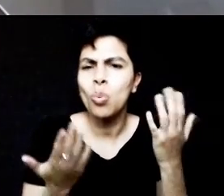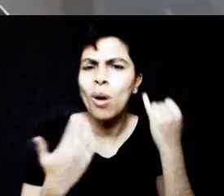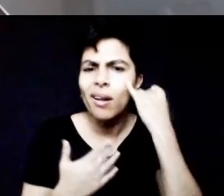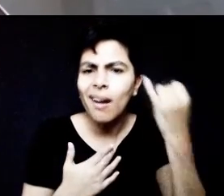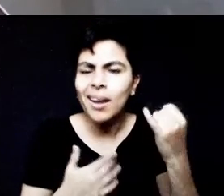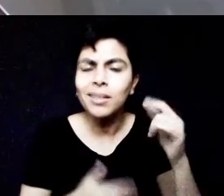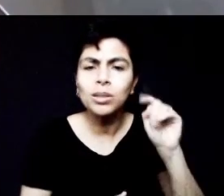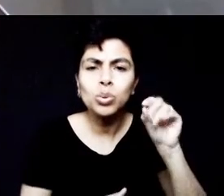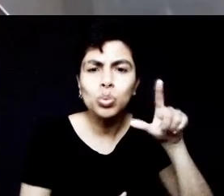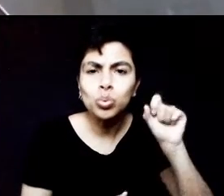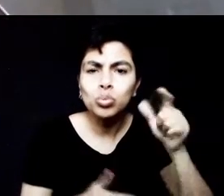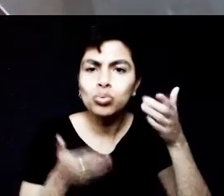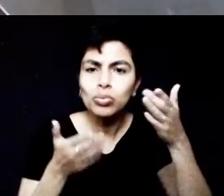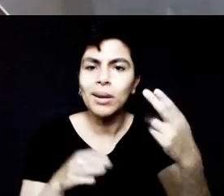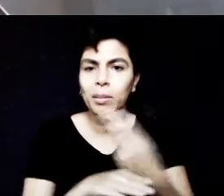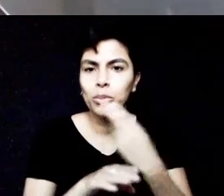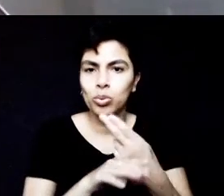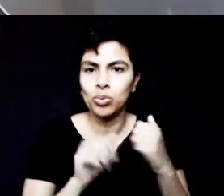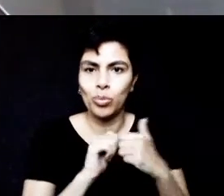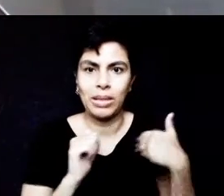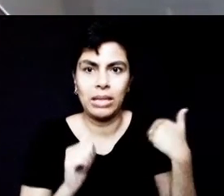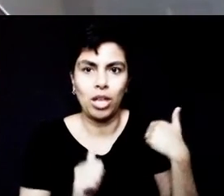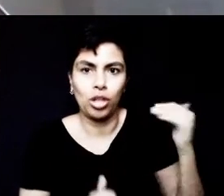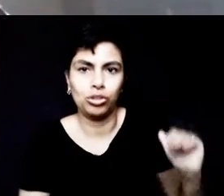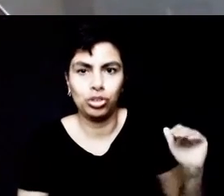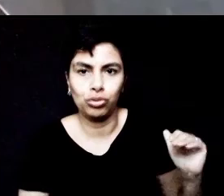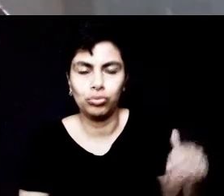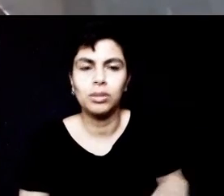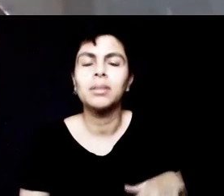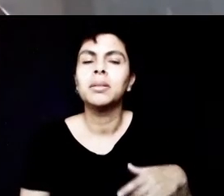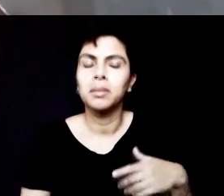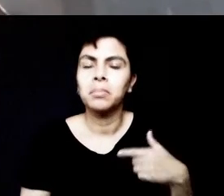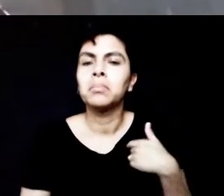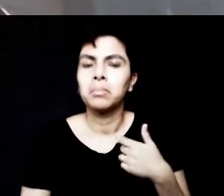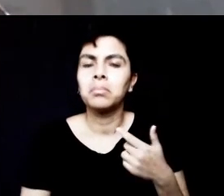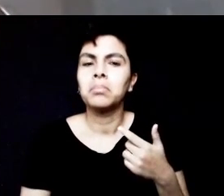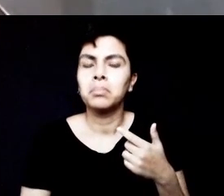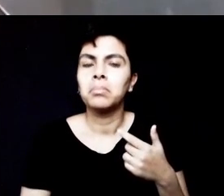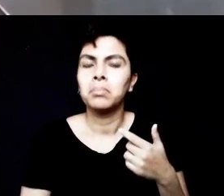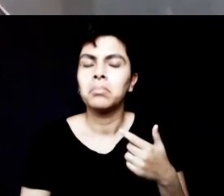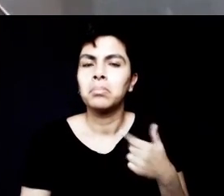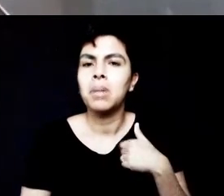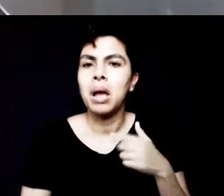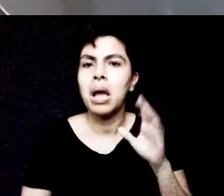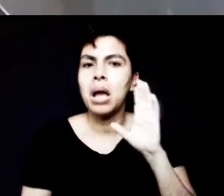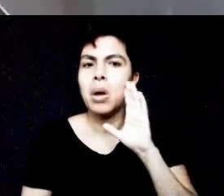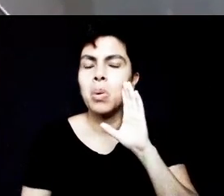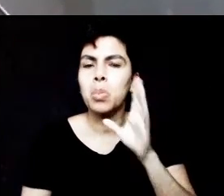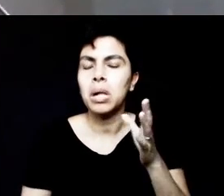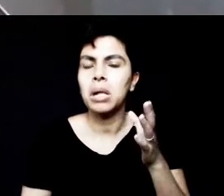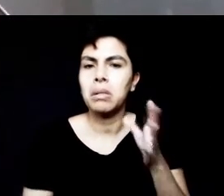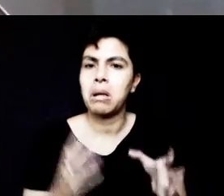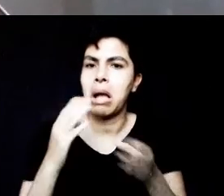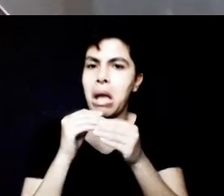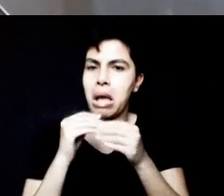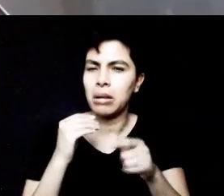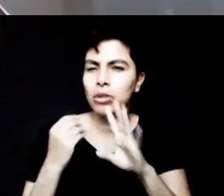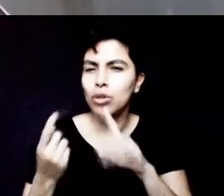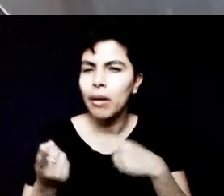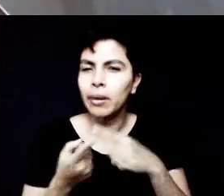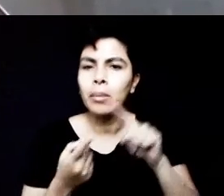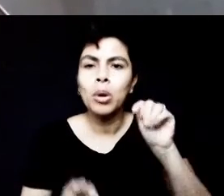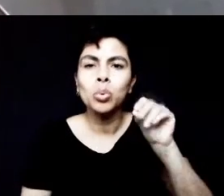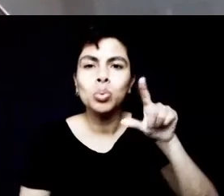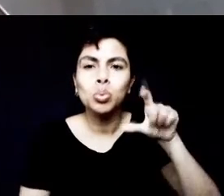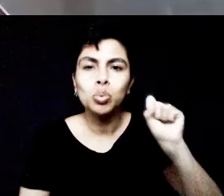few ideas for tools you recommend using with young children? And I'll take a liberty, Misty, and say that in this case, we're talking